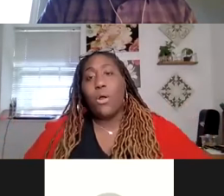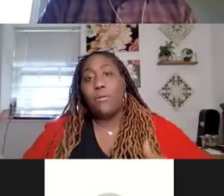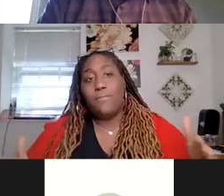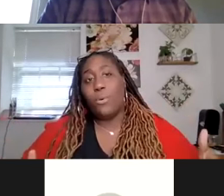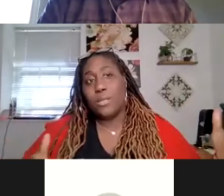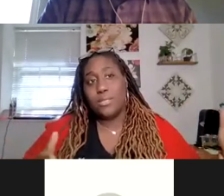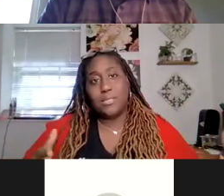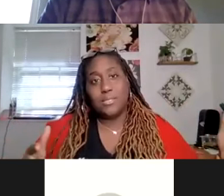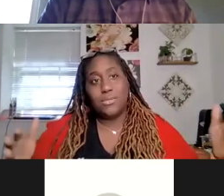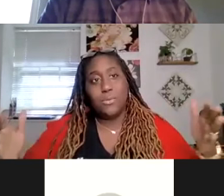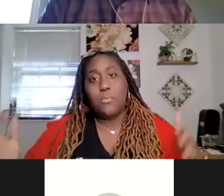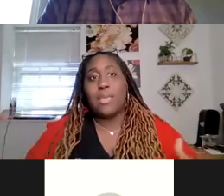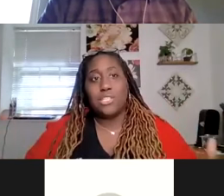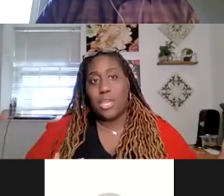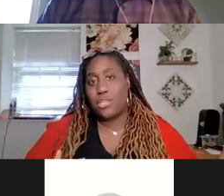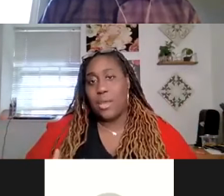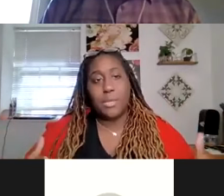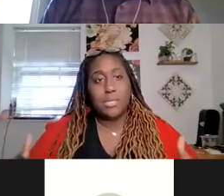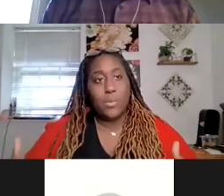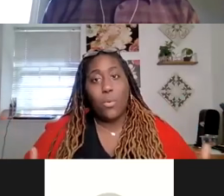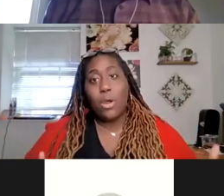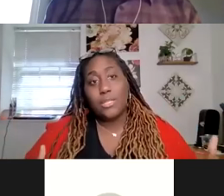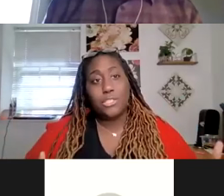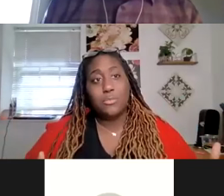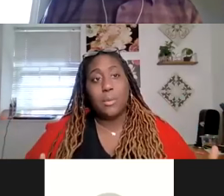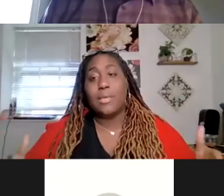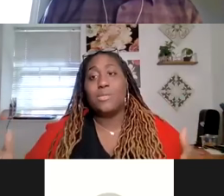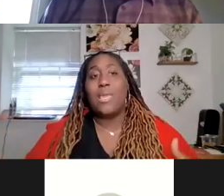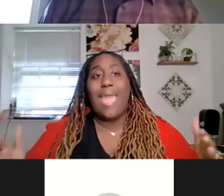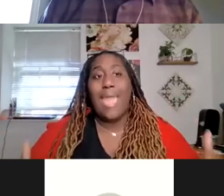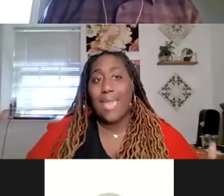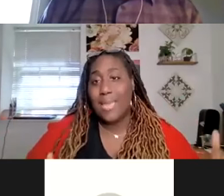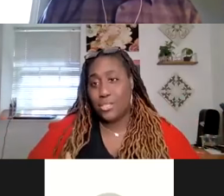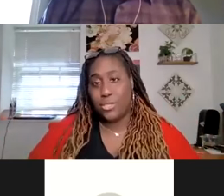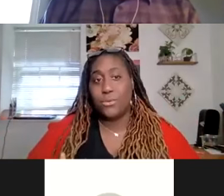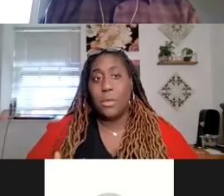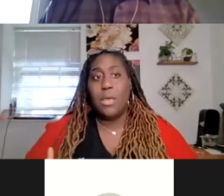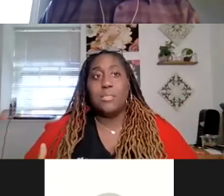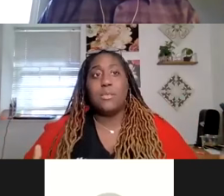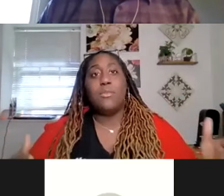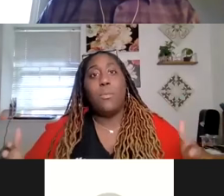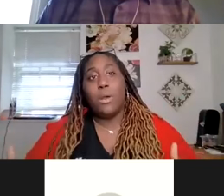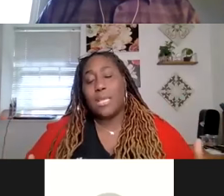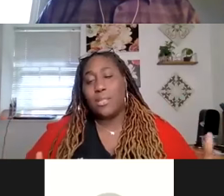we were all forced to make a change, not because we wanted to, but because we had to.